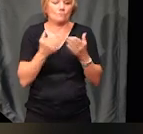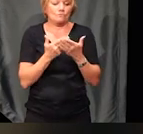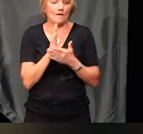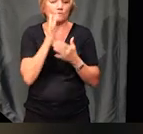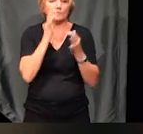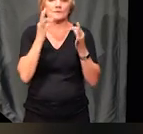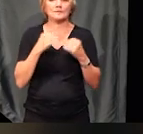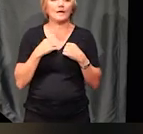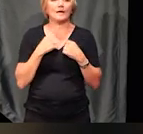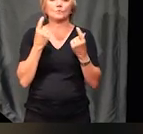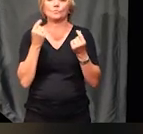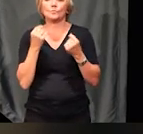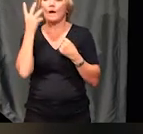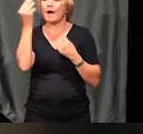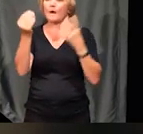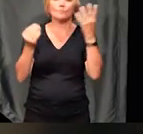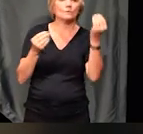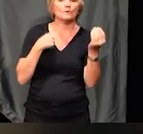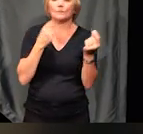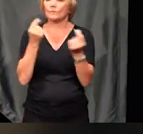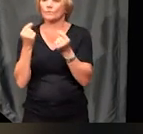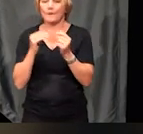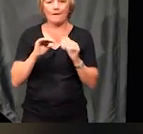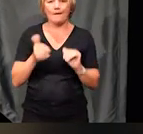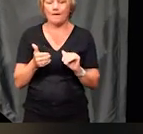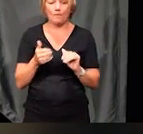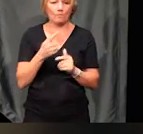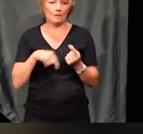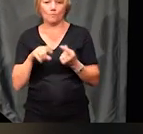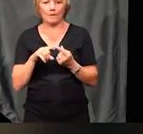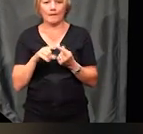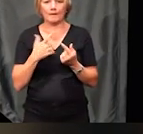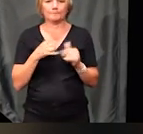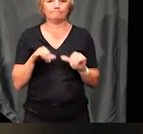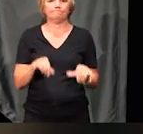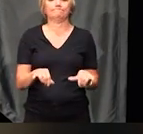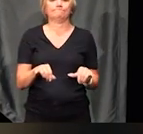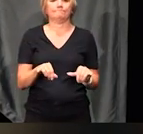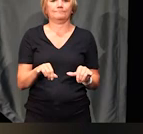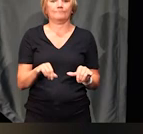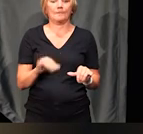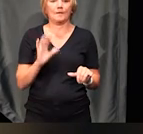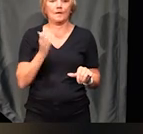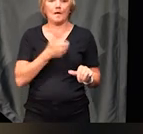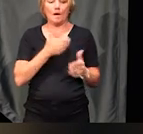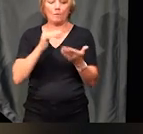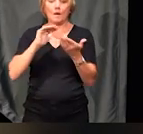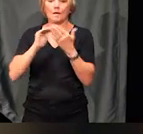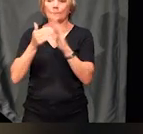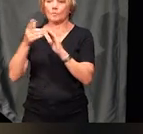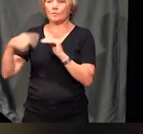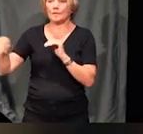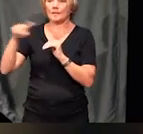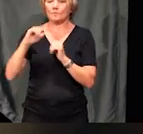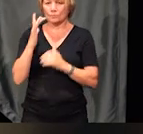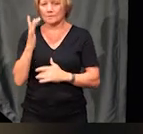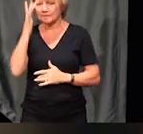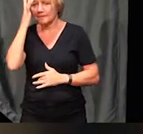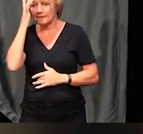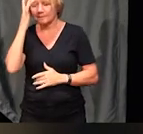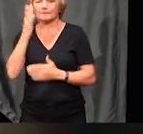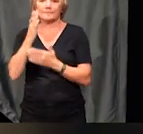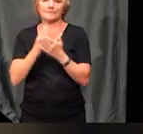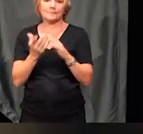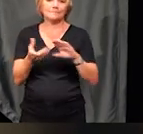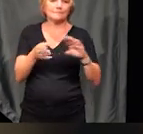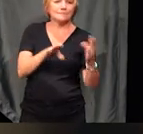go, how to go, and when. Members of our community were sick and some died